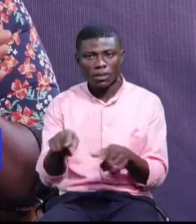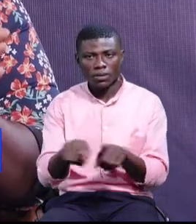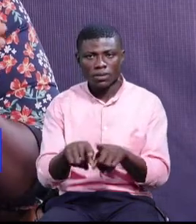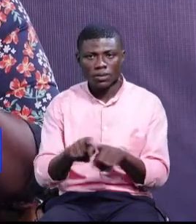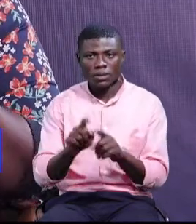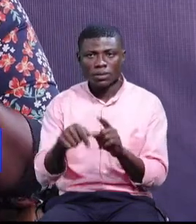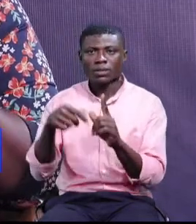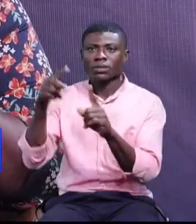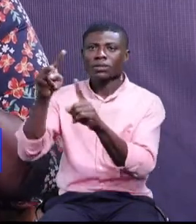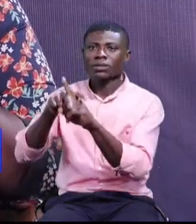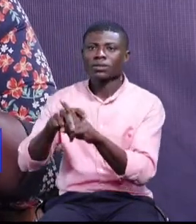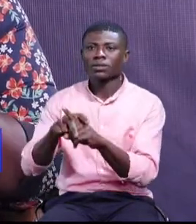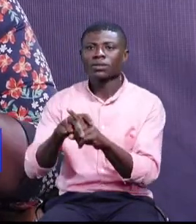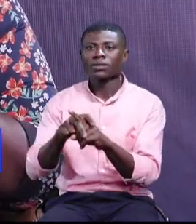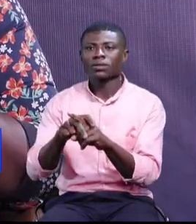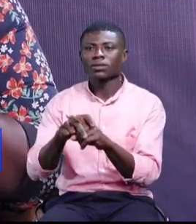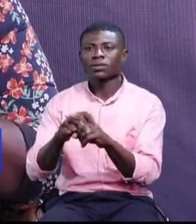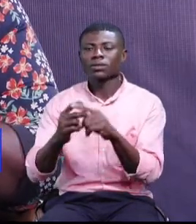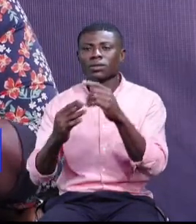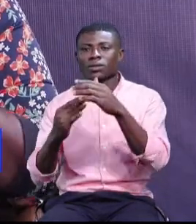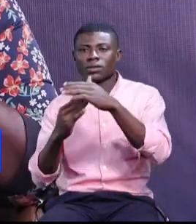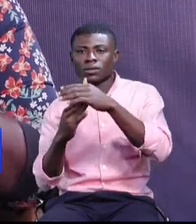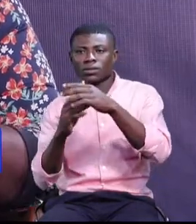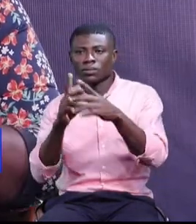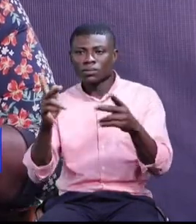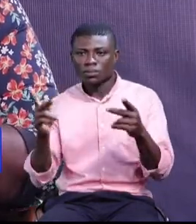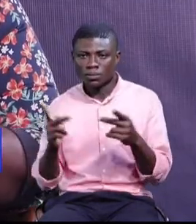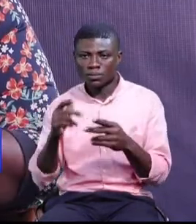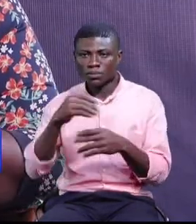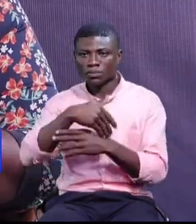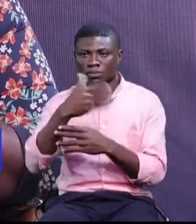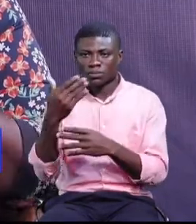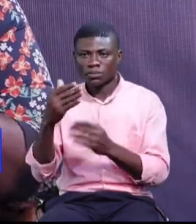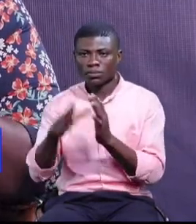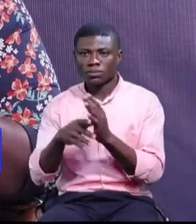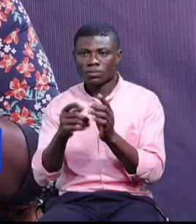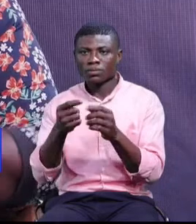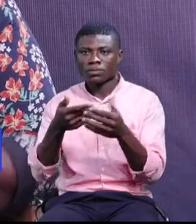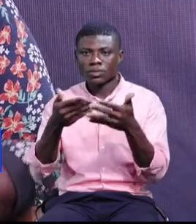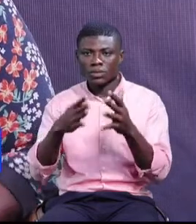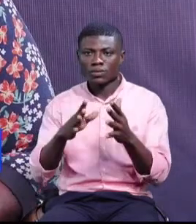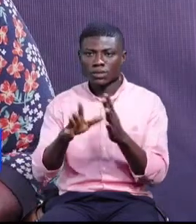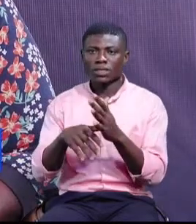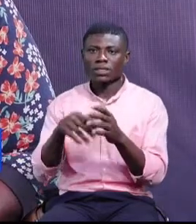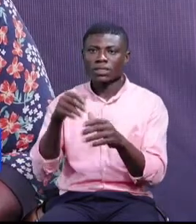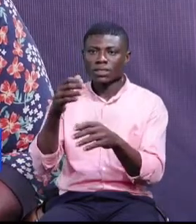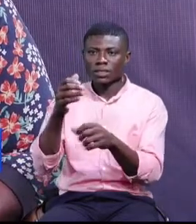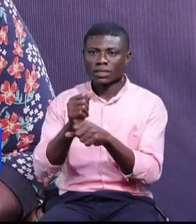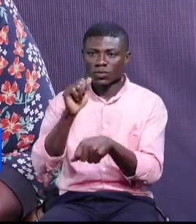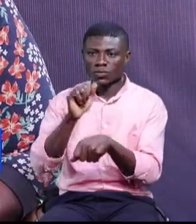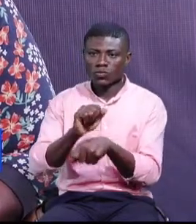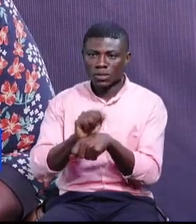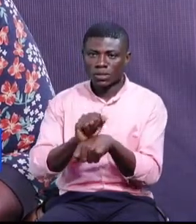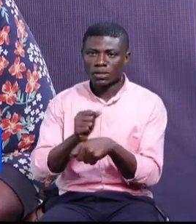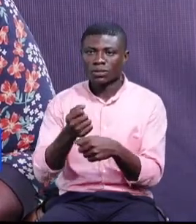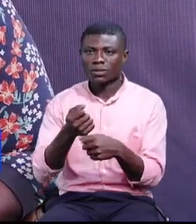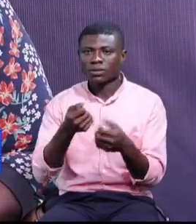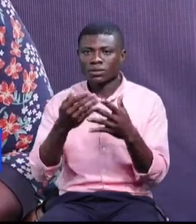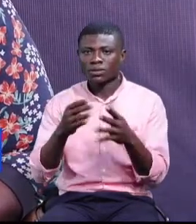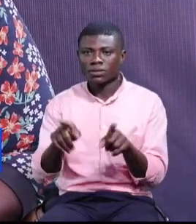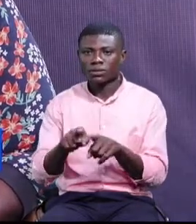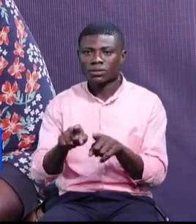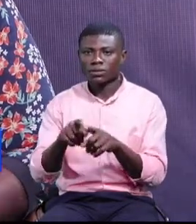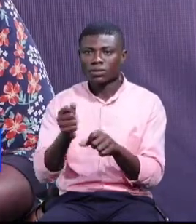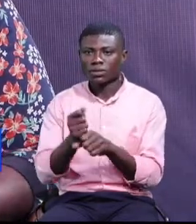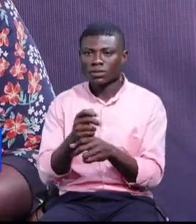also apply at the immigration service and then get the work permits or the